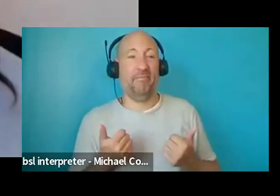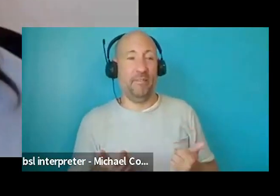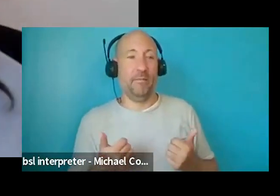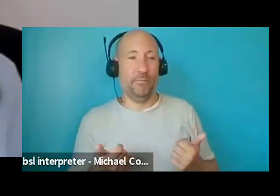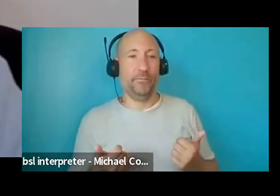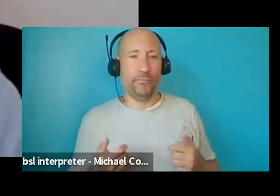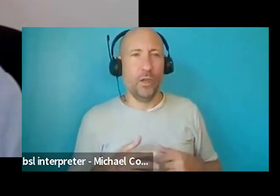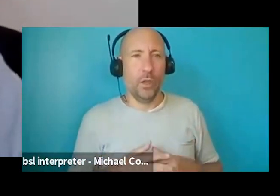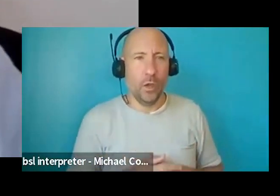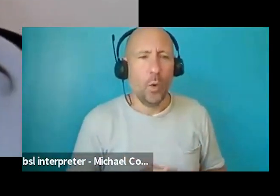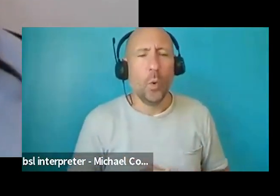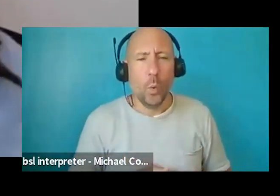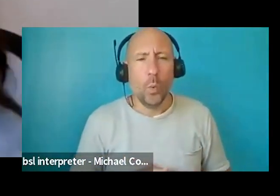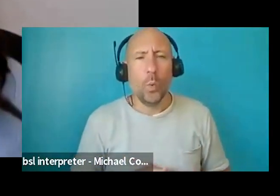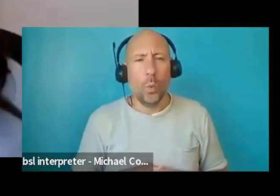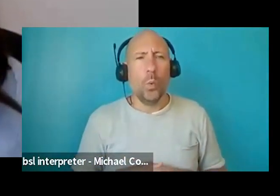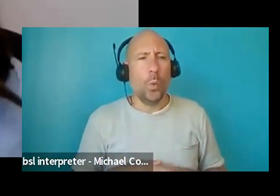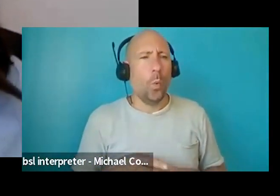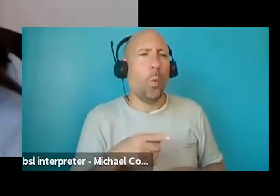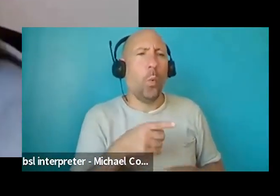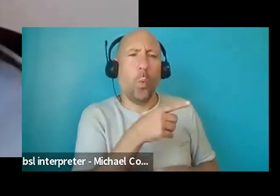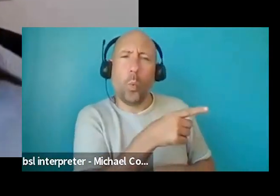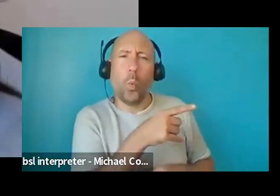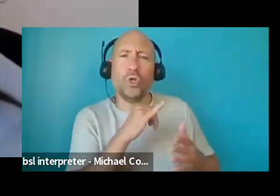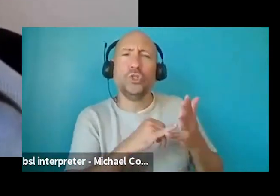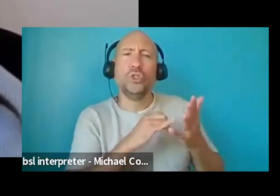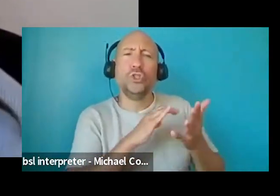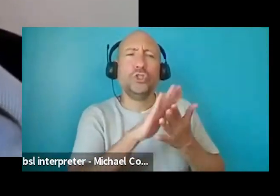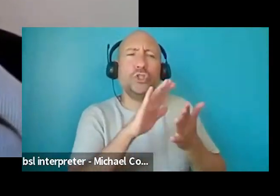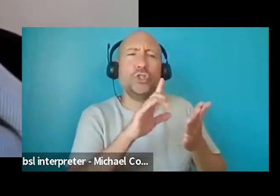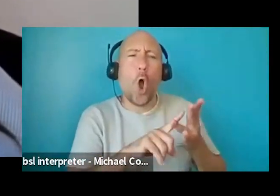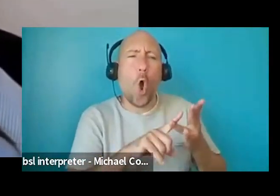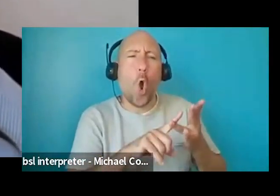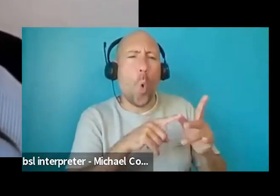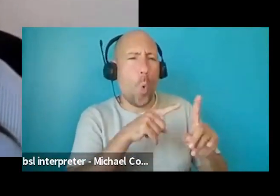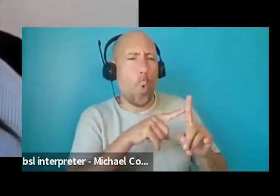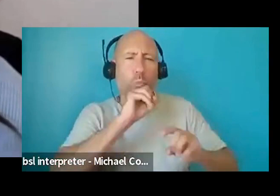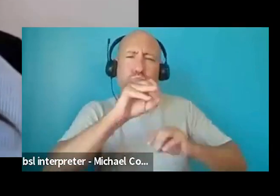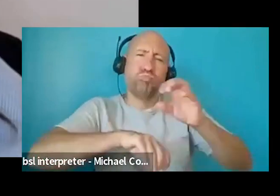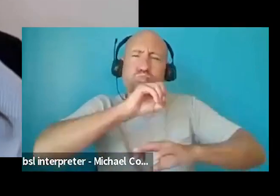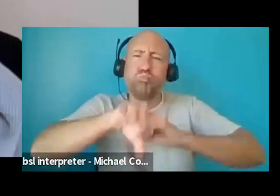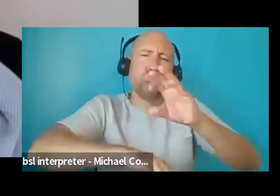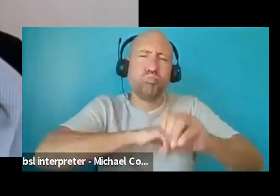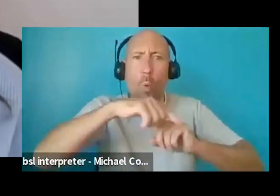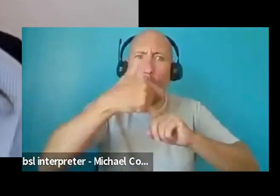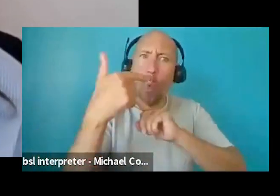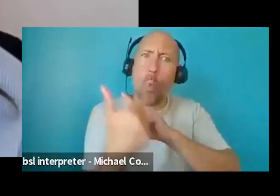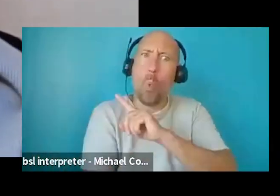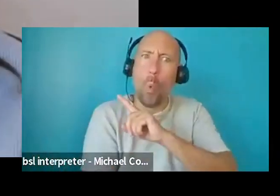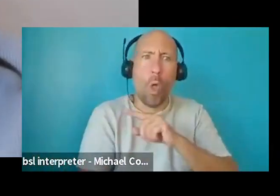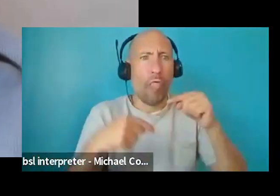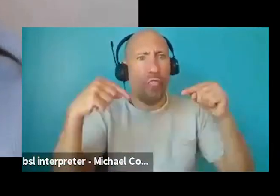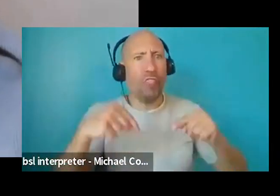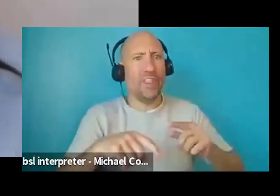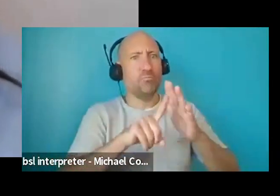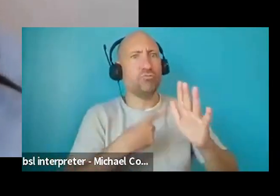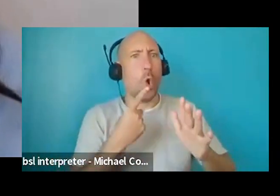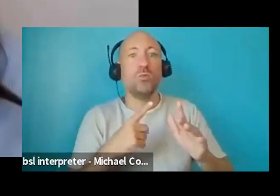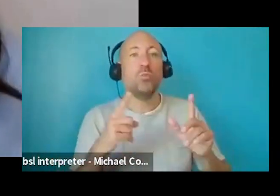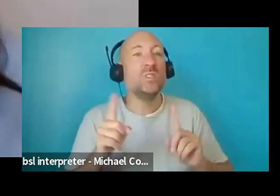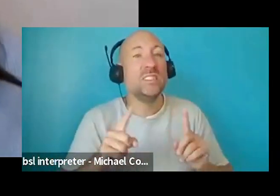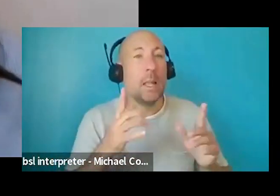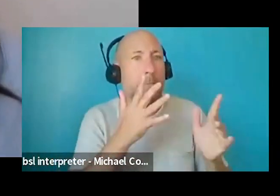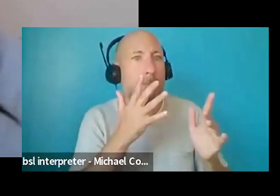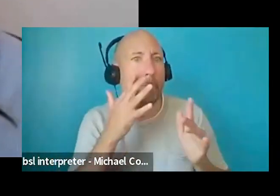been very thorough in explaining our project, which is a pilot project. It is a first